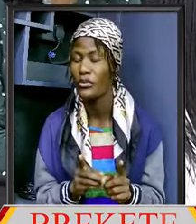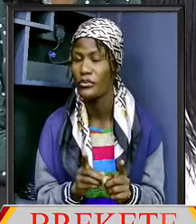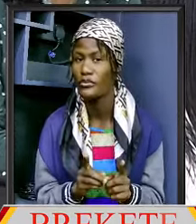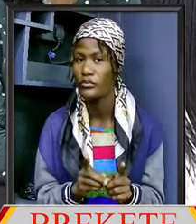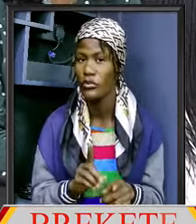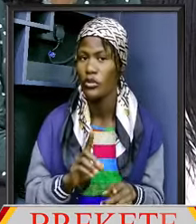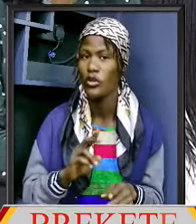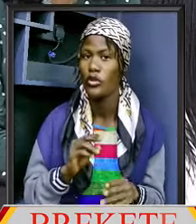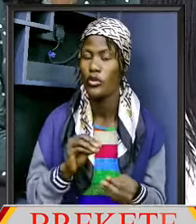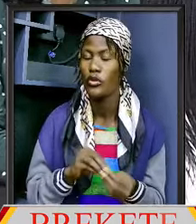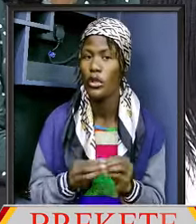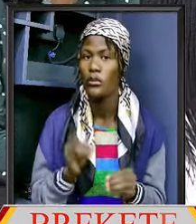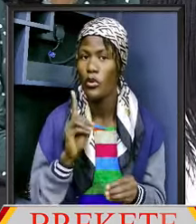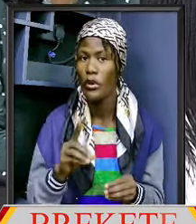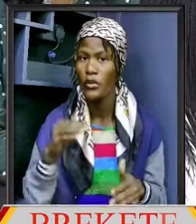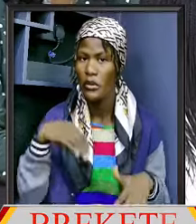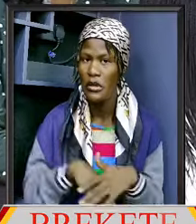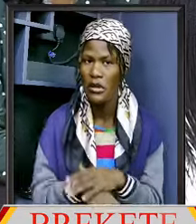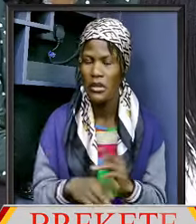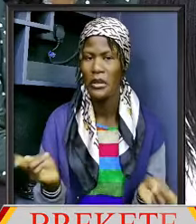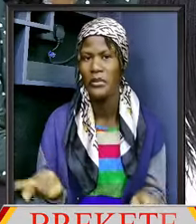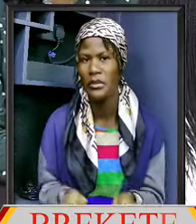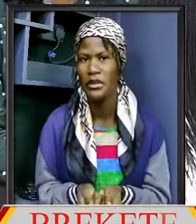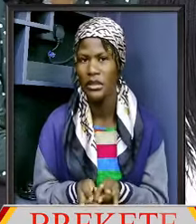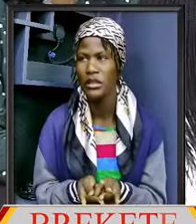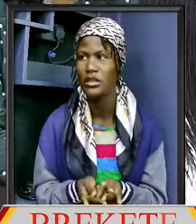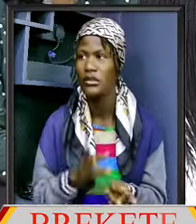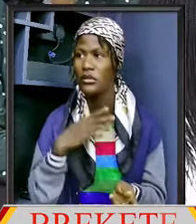Number one, you enter place. They say,